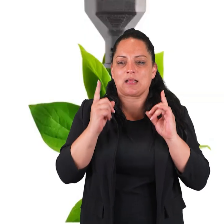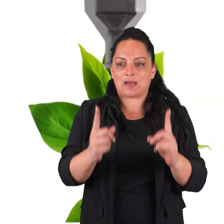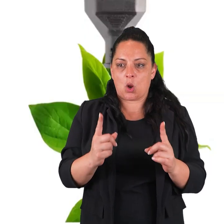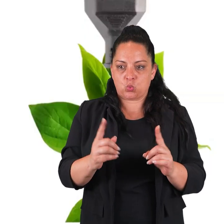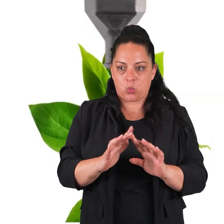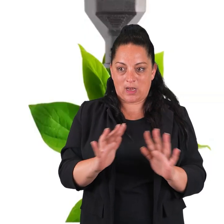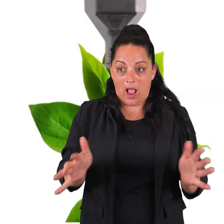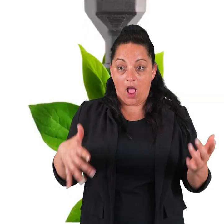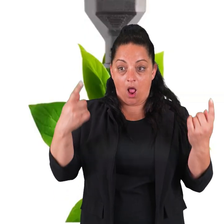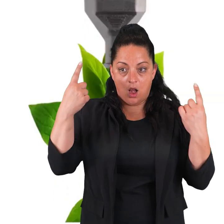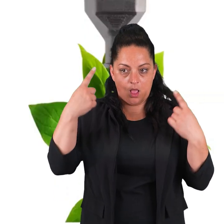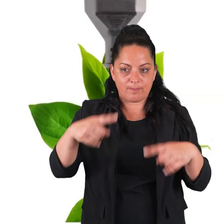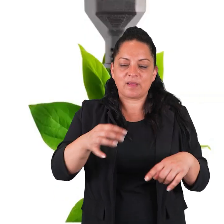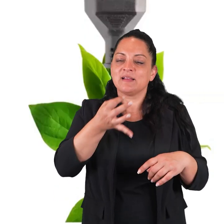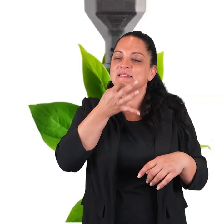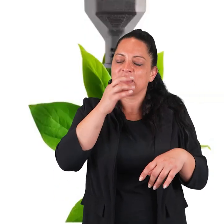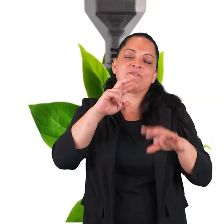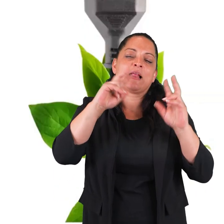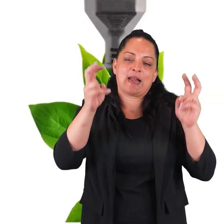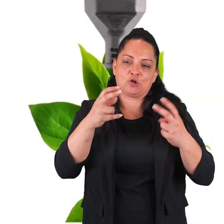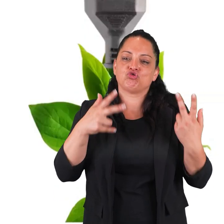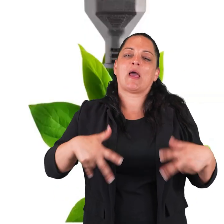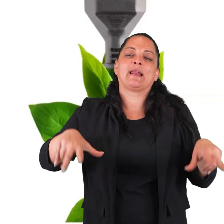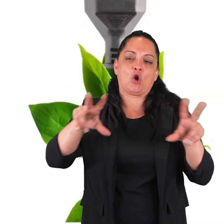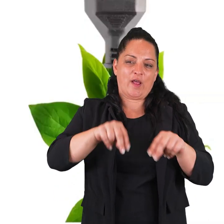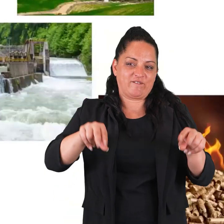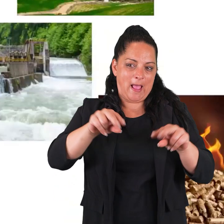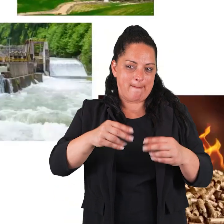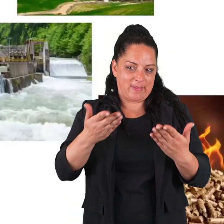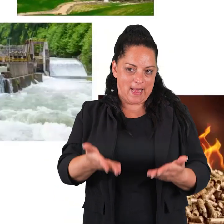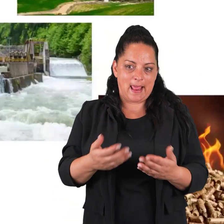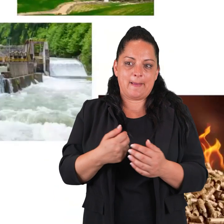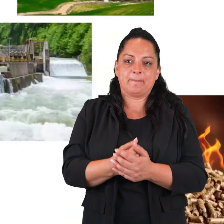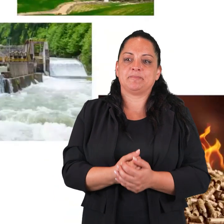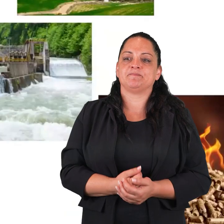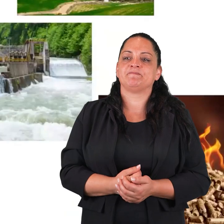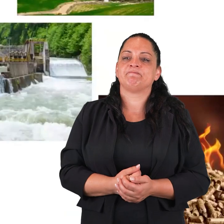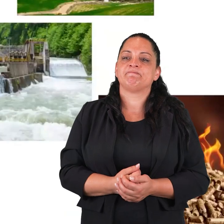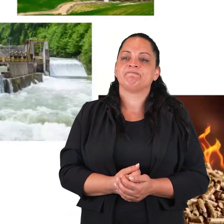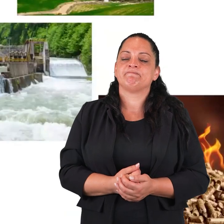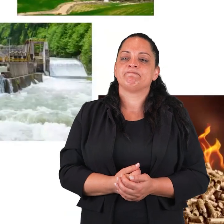are renewable energy sources.